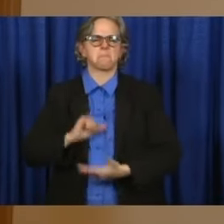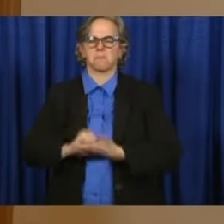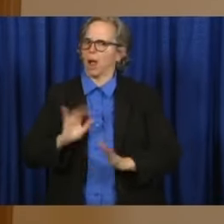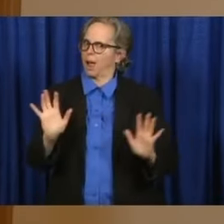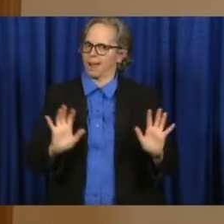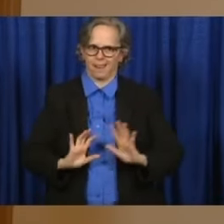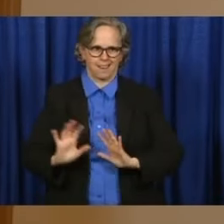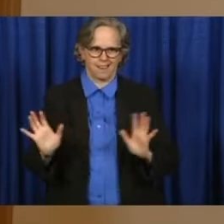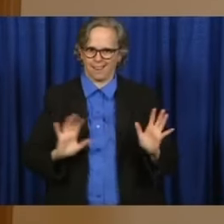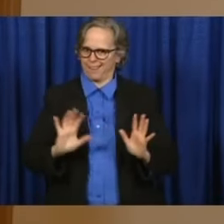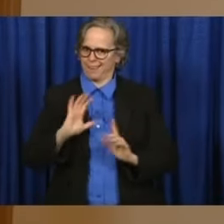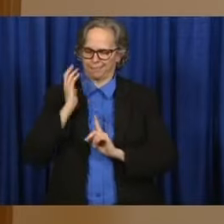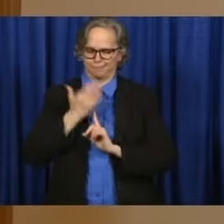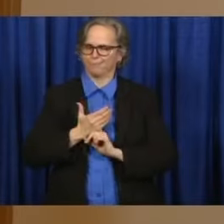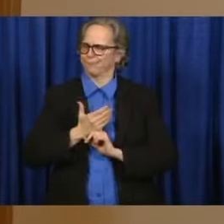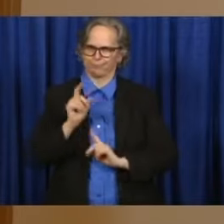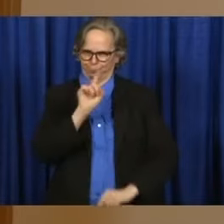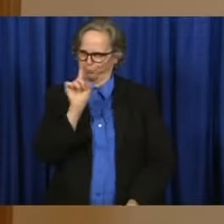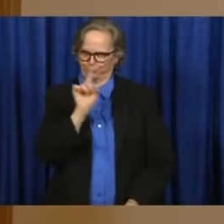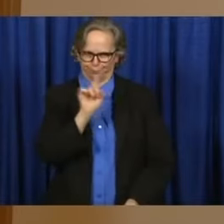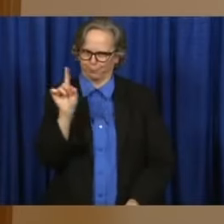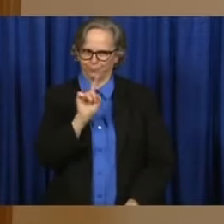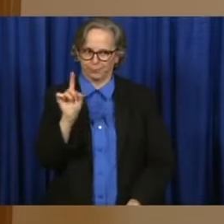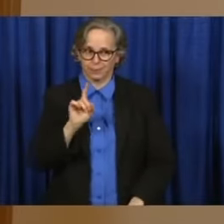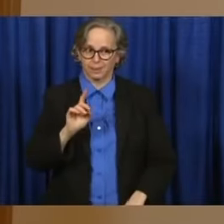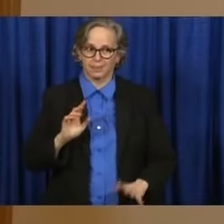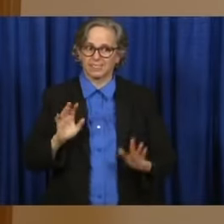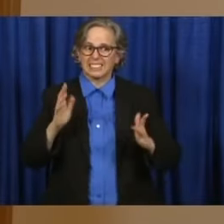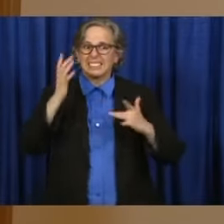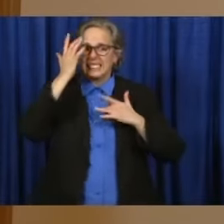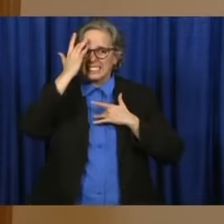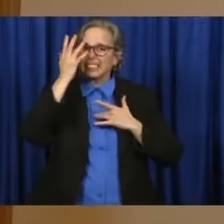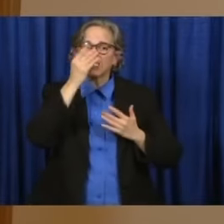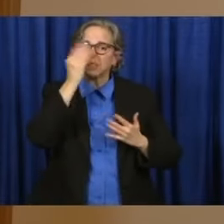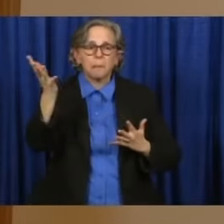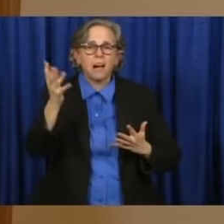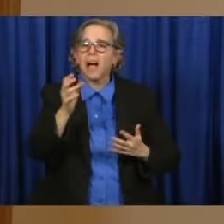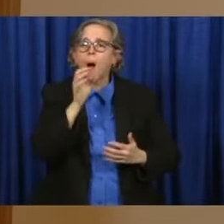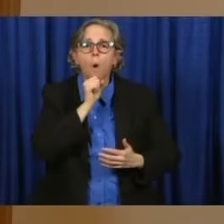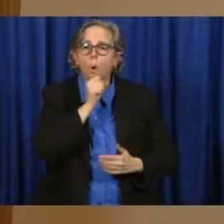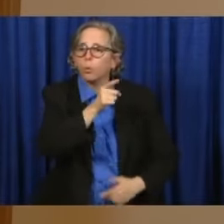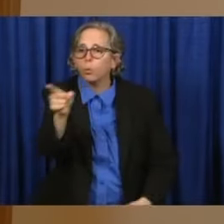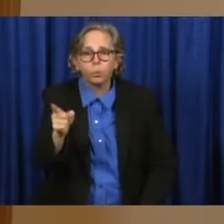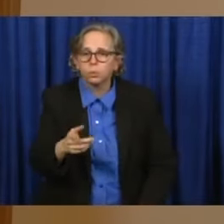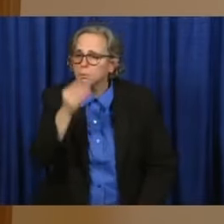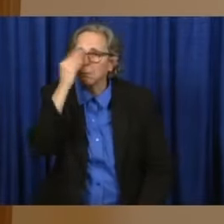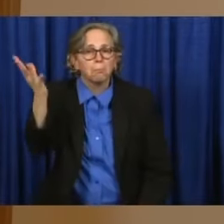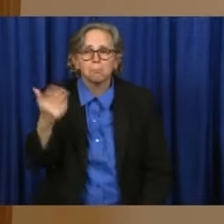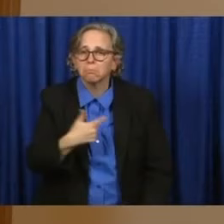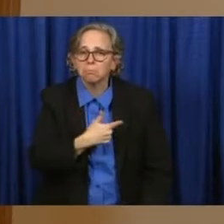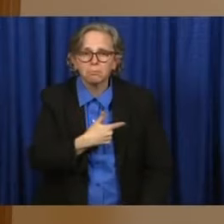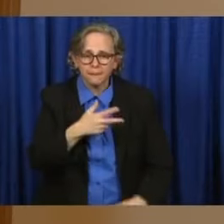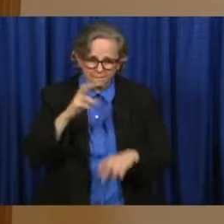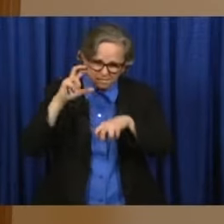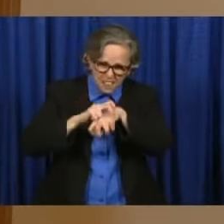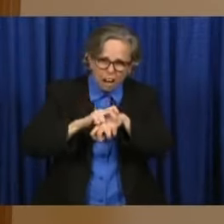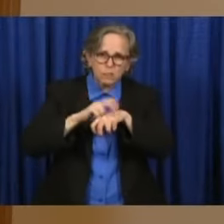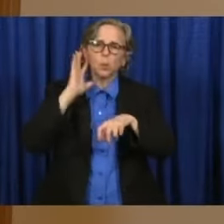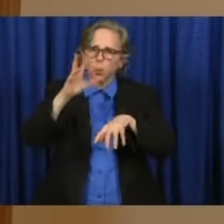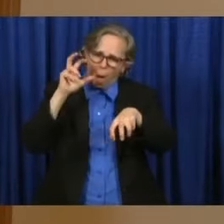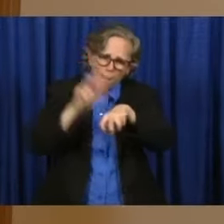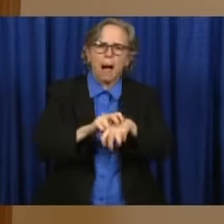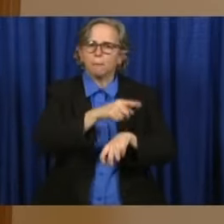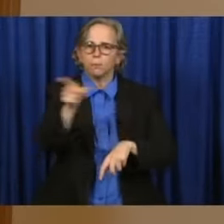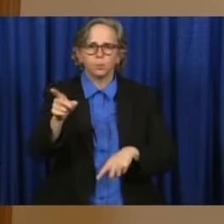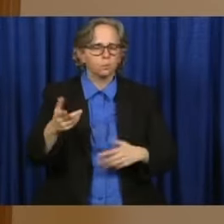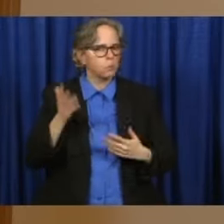range can really be affected by this disease. Again, another question that had come up yesterday quite a bit